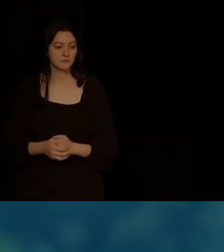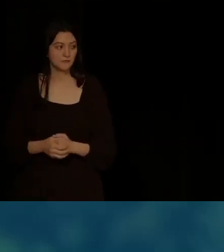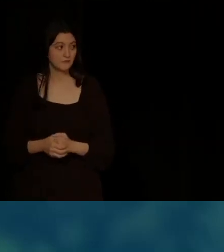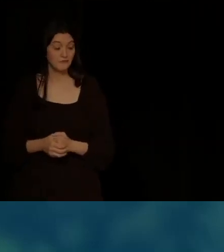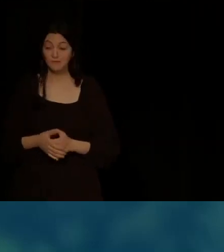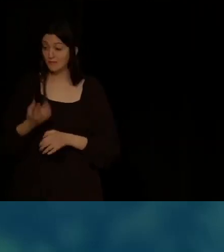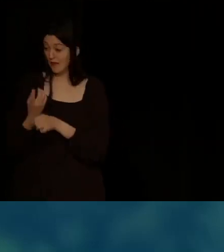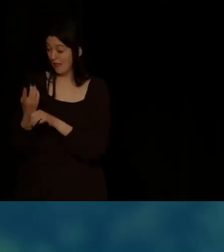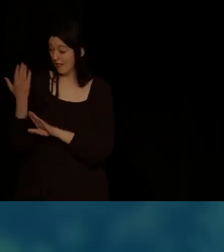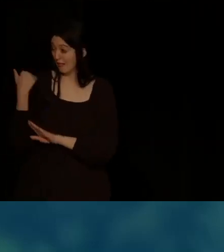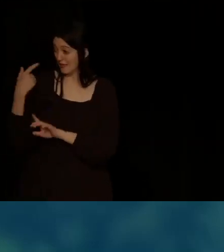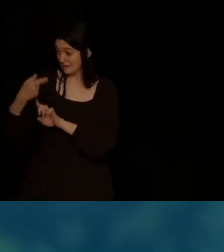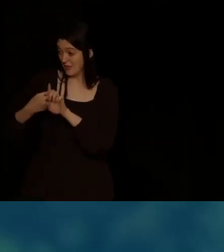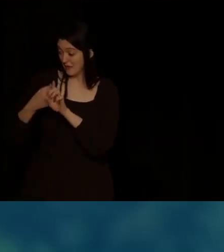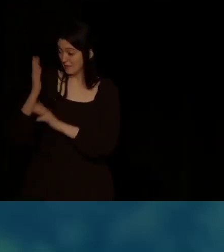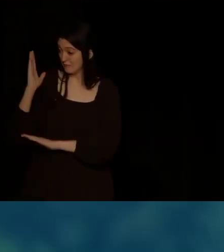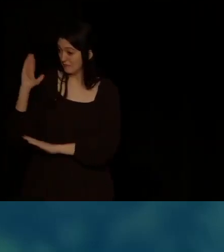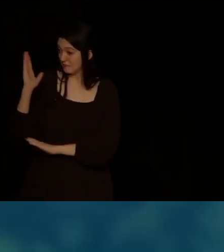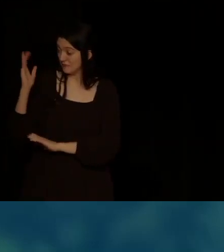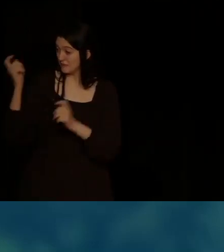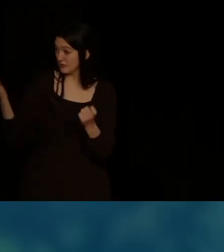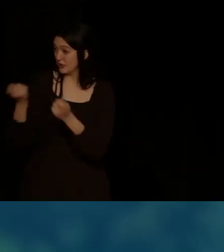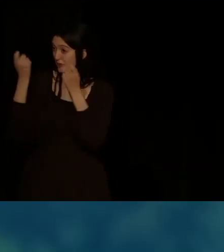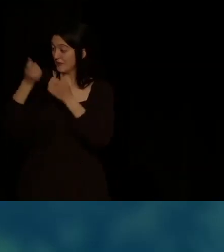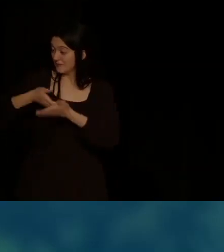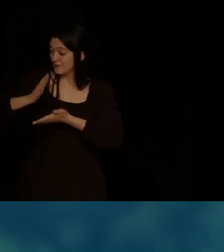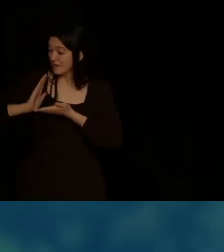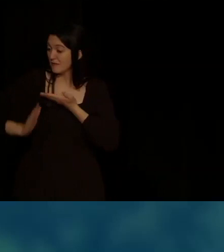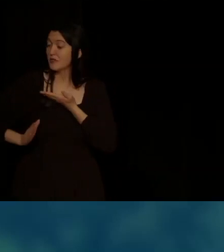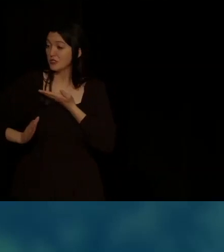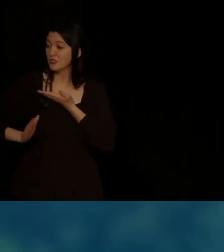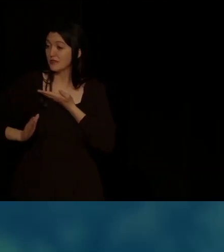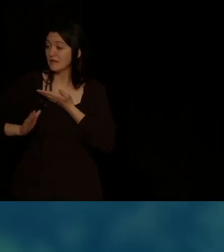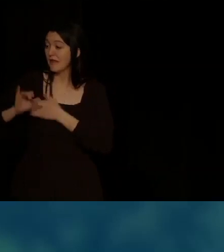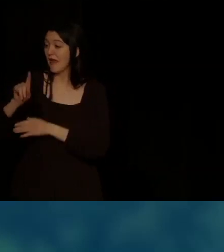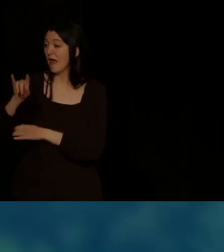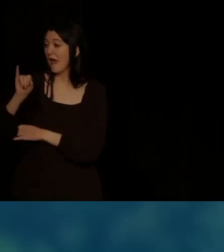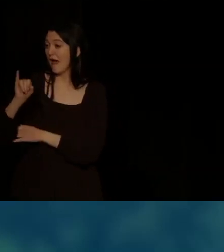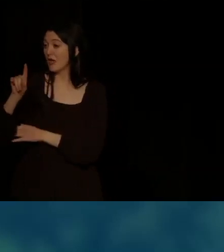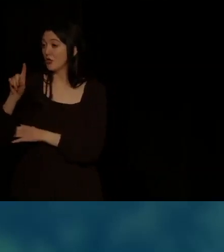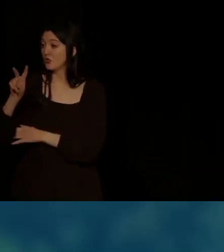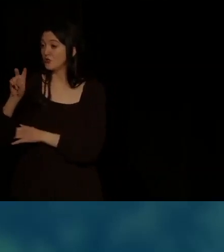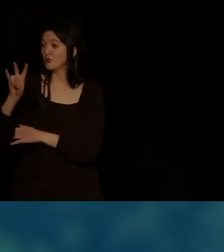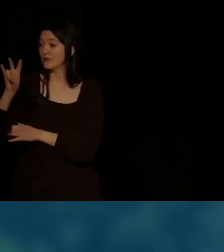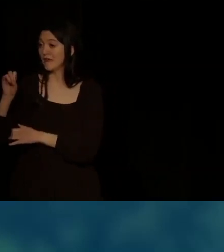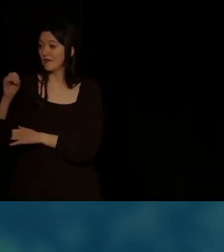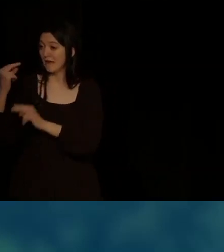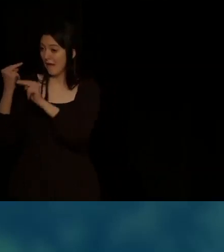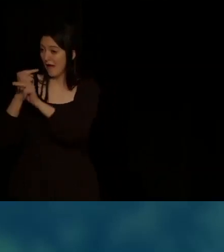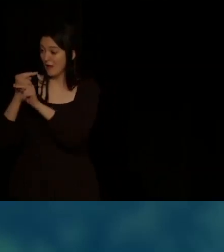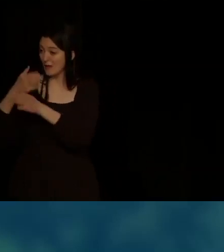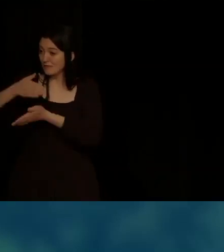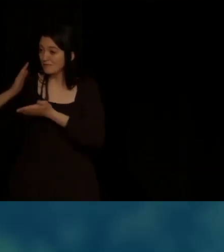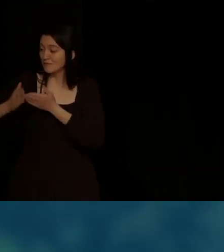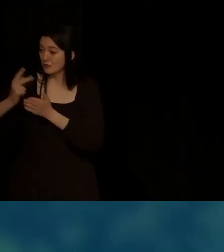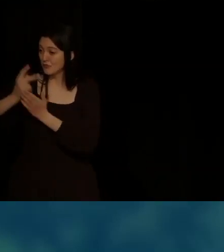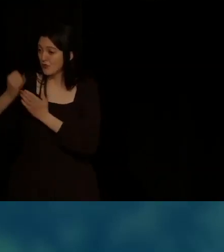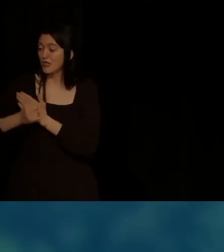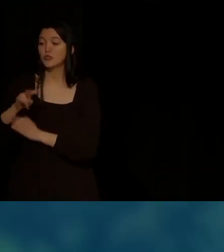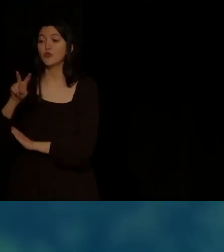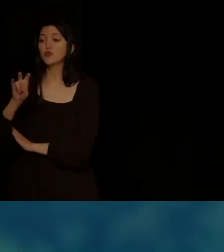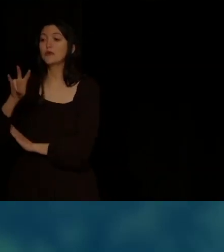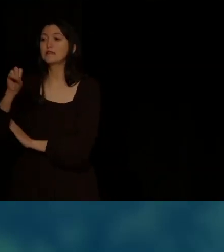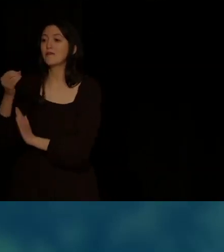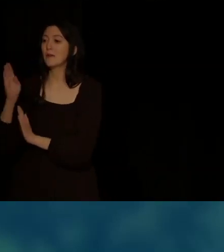Last month, I spoke at the ceremony celebrating the completion of the I-270 North project, a $278